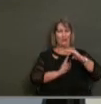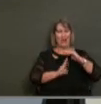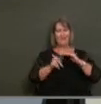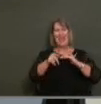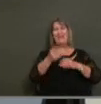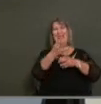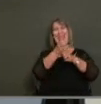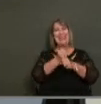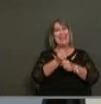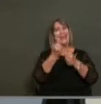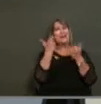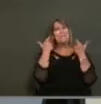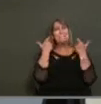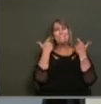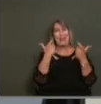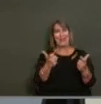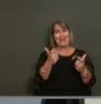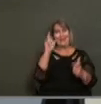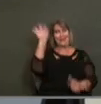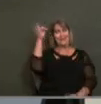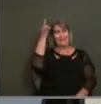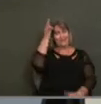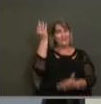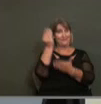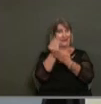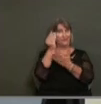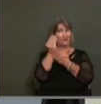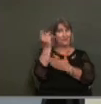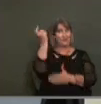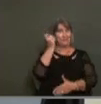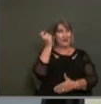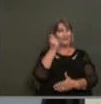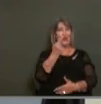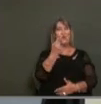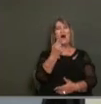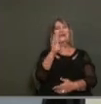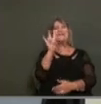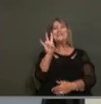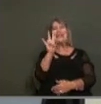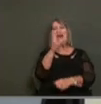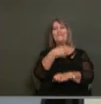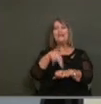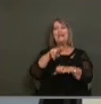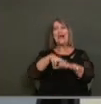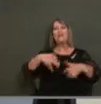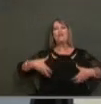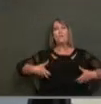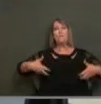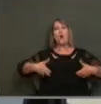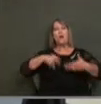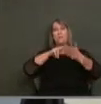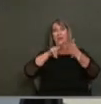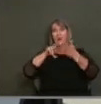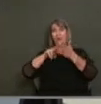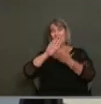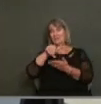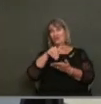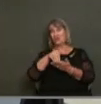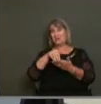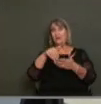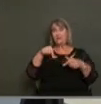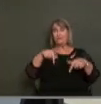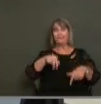receive substantial amounts of federal funds as one of seven national primate research centers in the